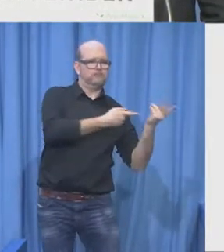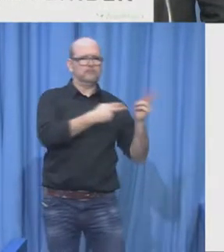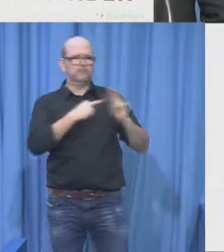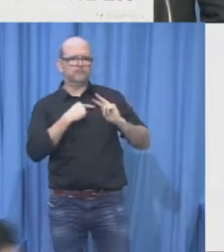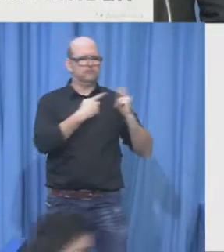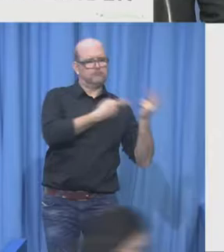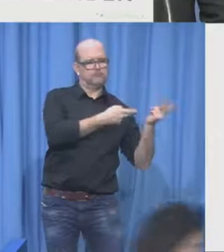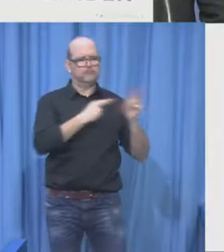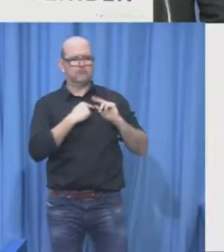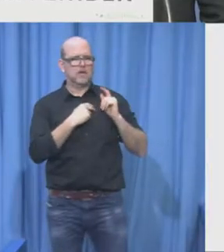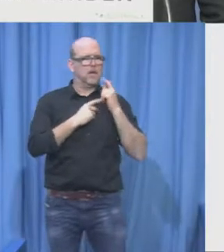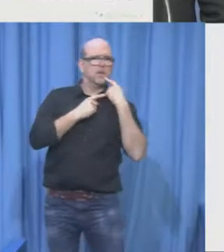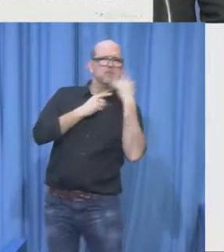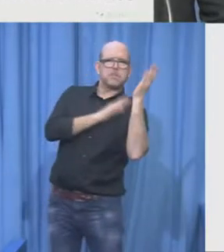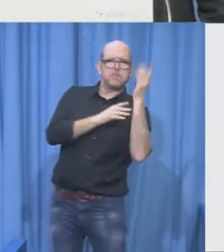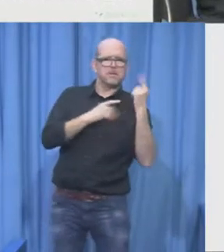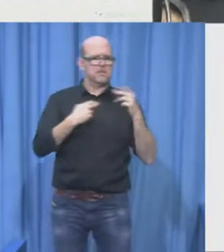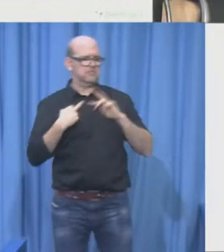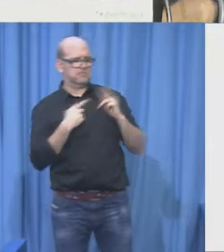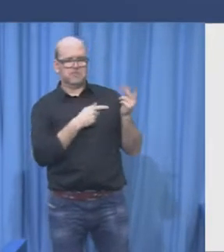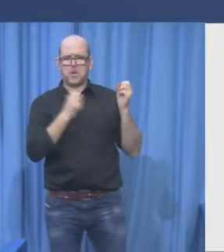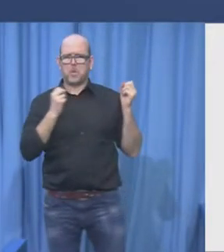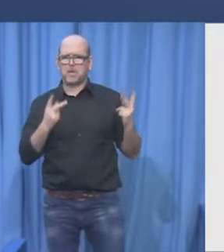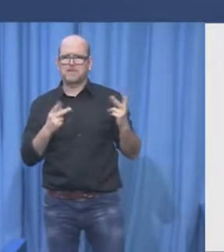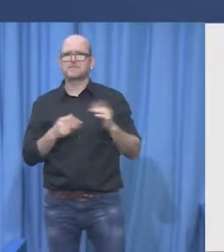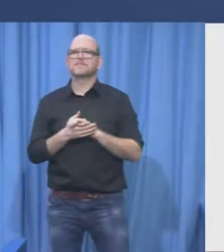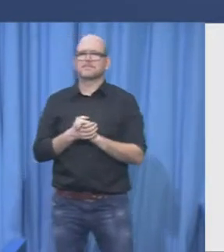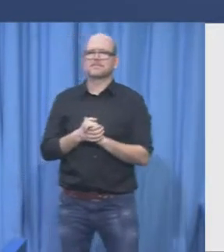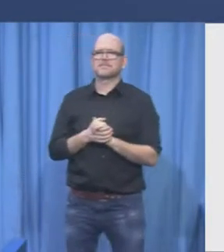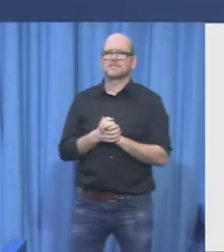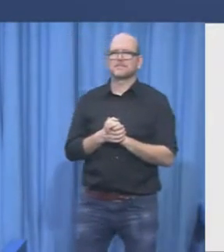and Specialisterne at the beginning of the session.